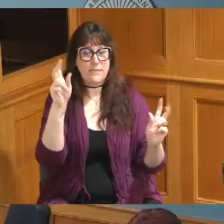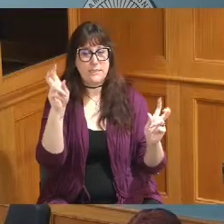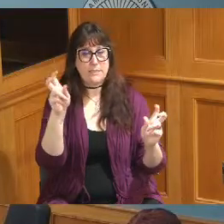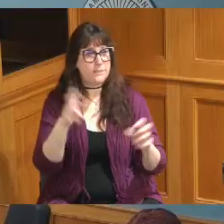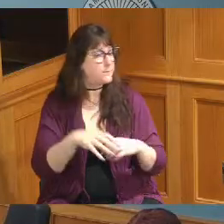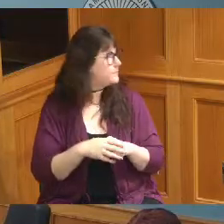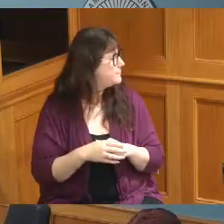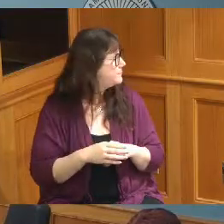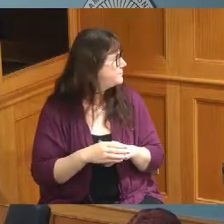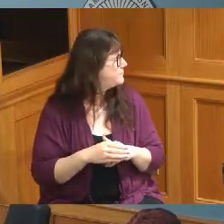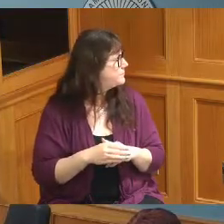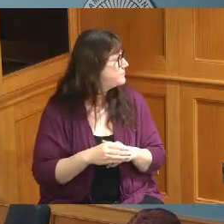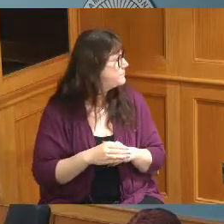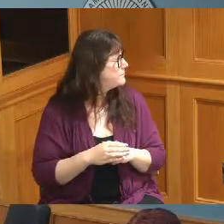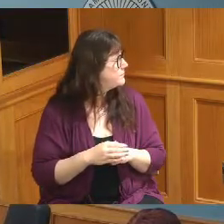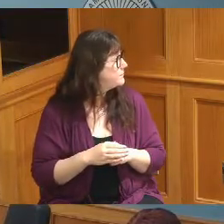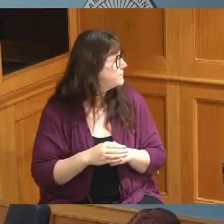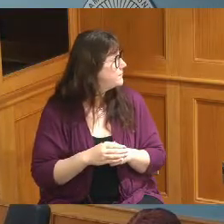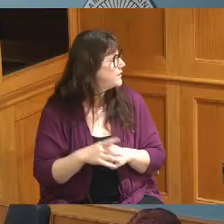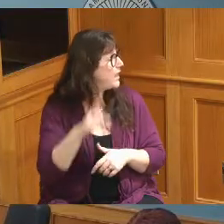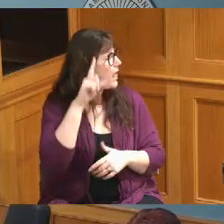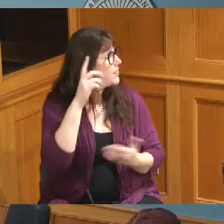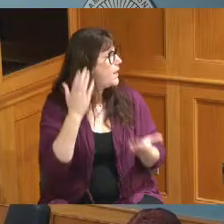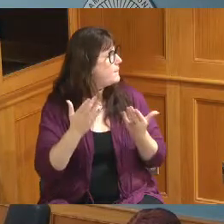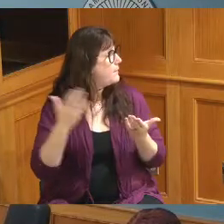Oh, all right. Yeah, I thought maybe she had invited him.